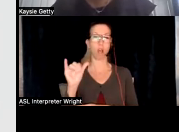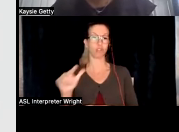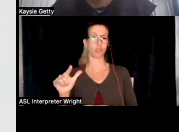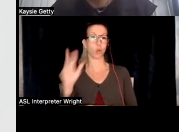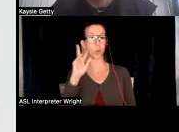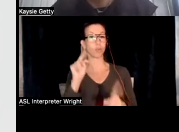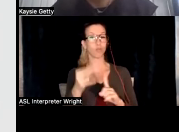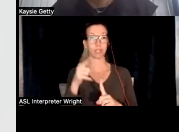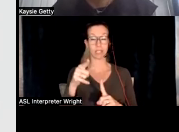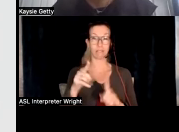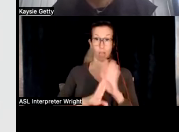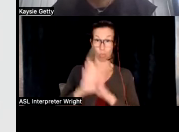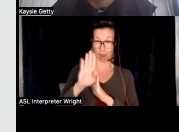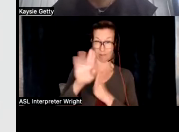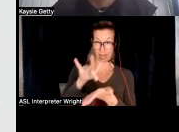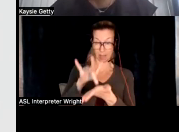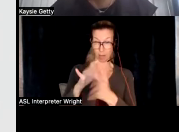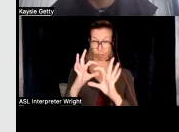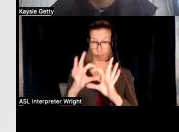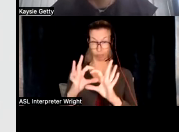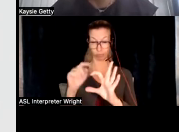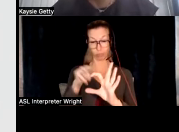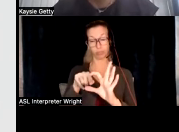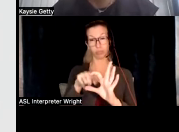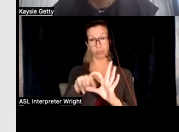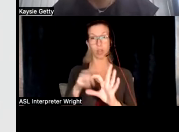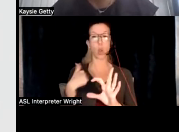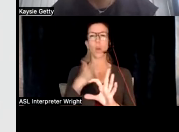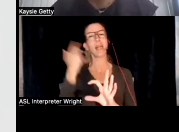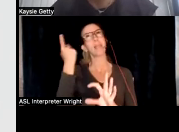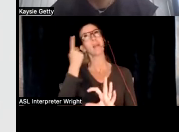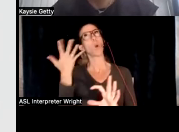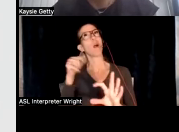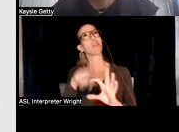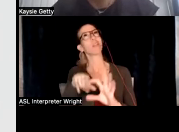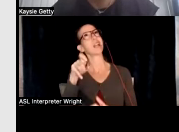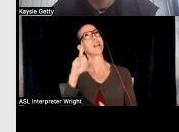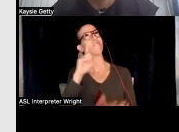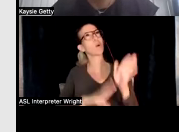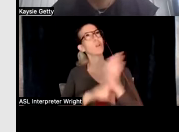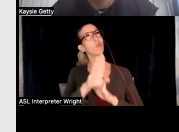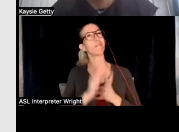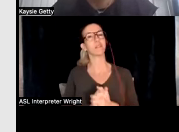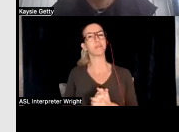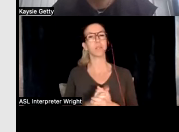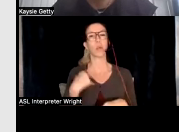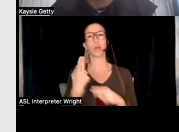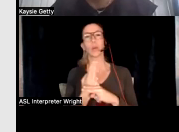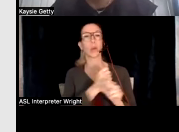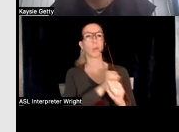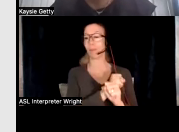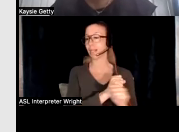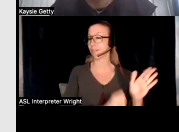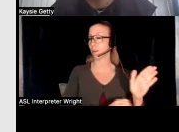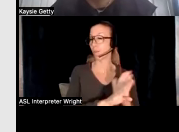middle, we think about the things that young people need in order to thrive. And so again, use the protective and promotive factors.